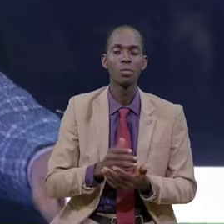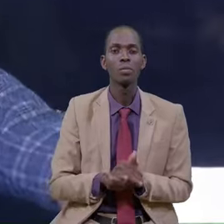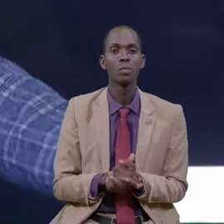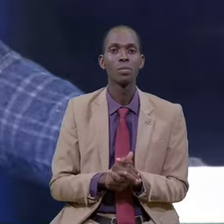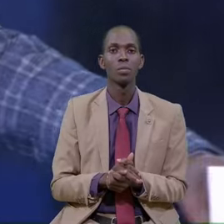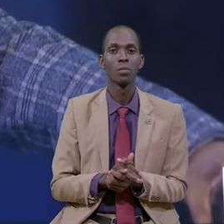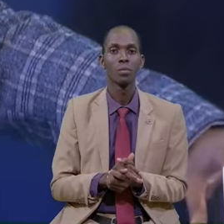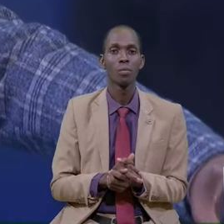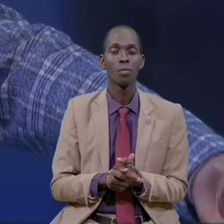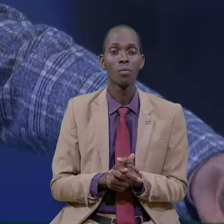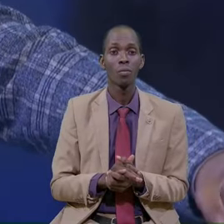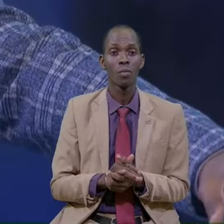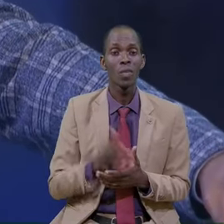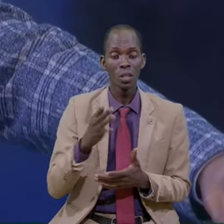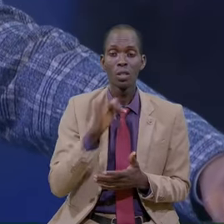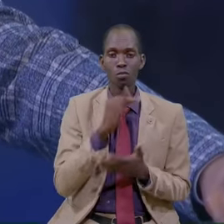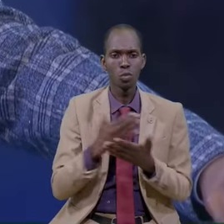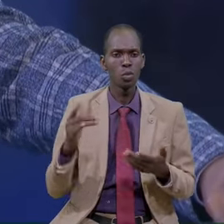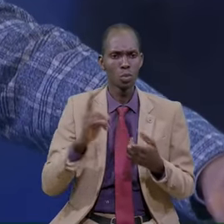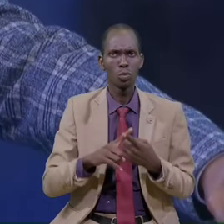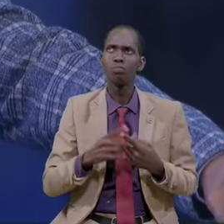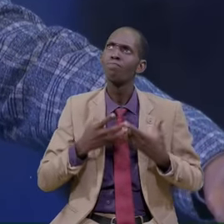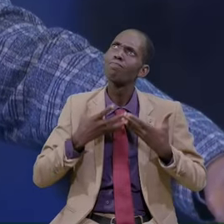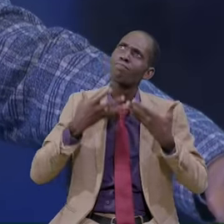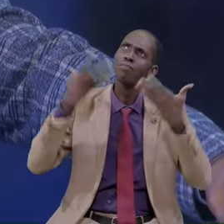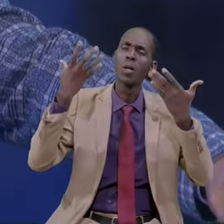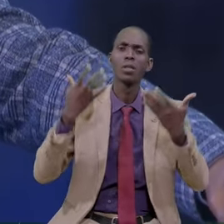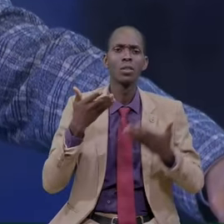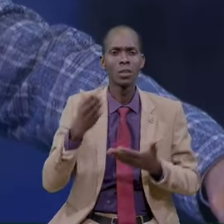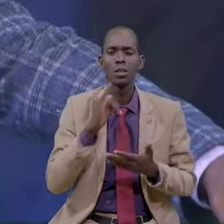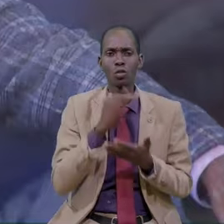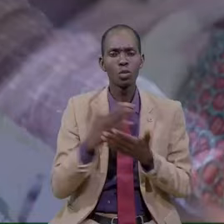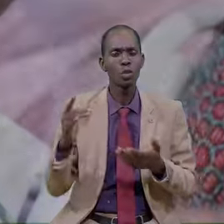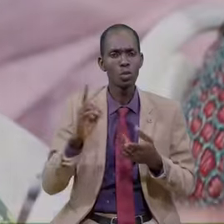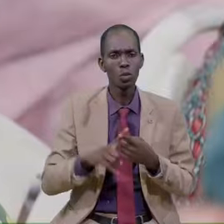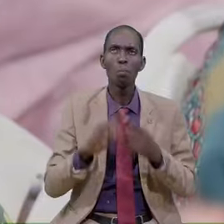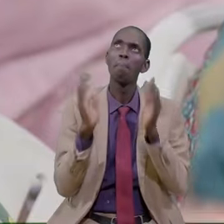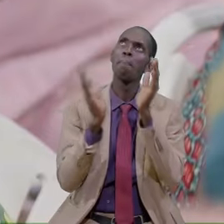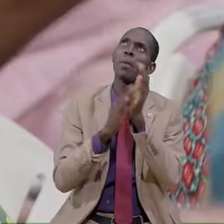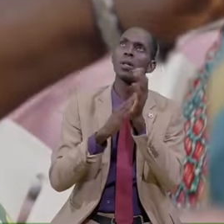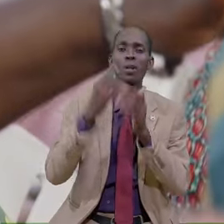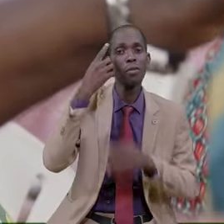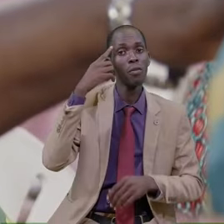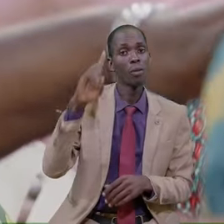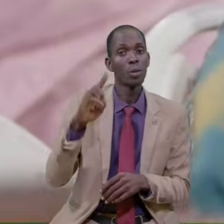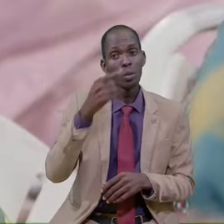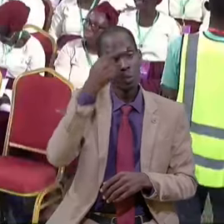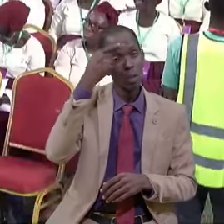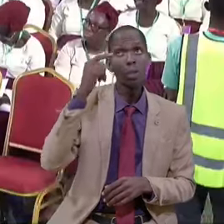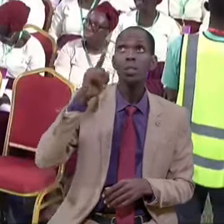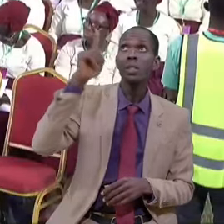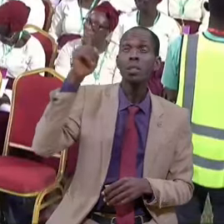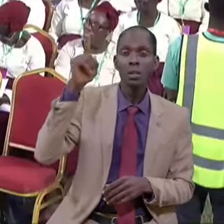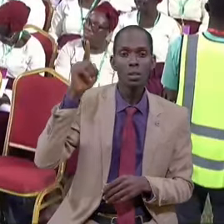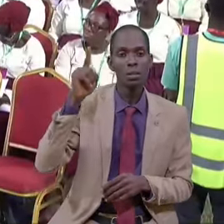all something to shout something TOA because he LA